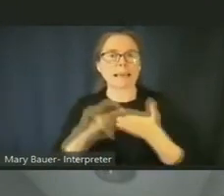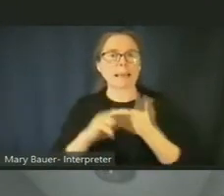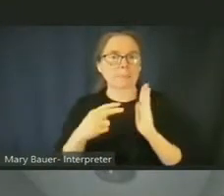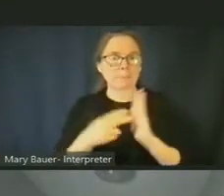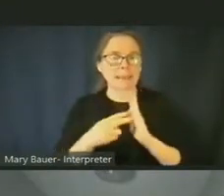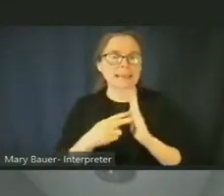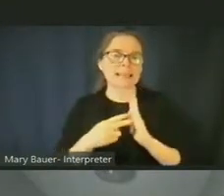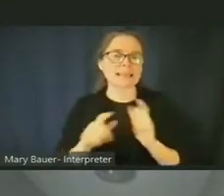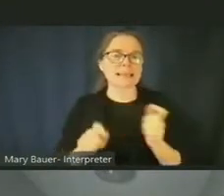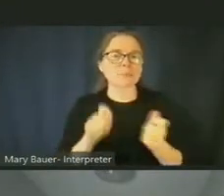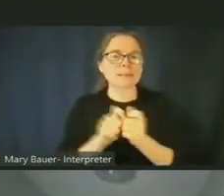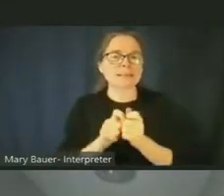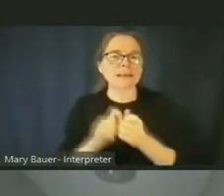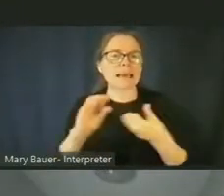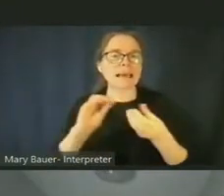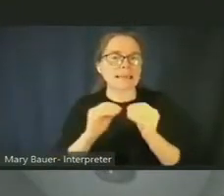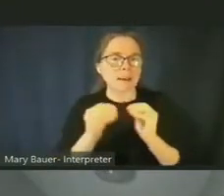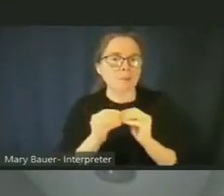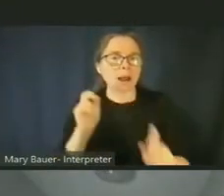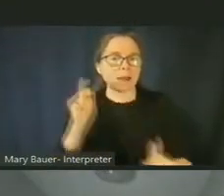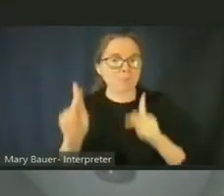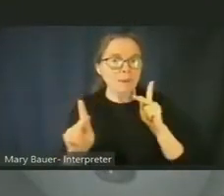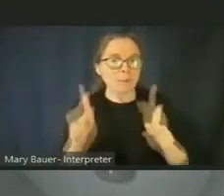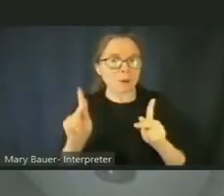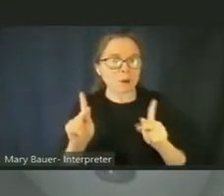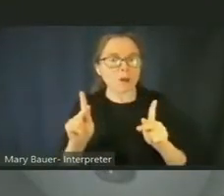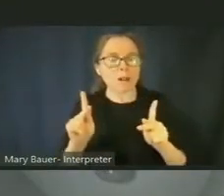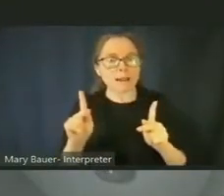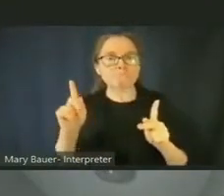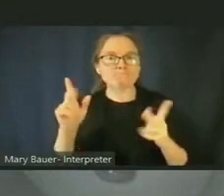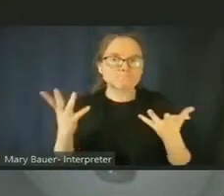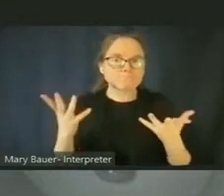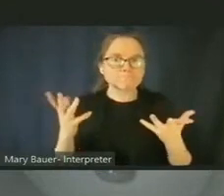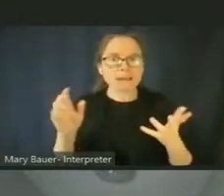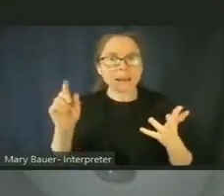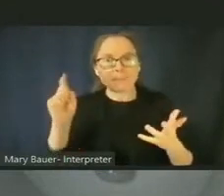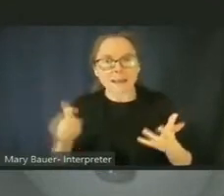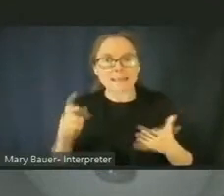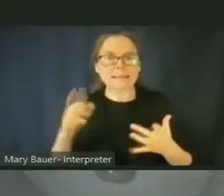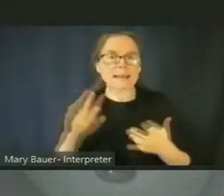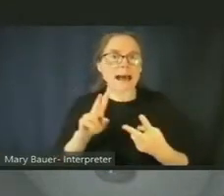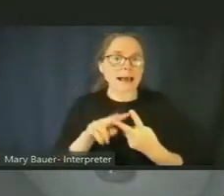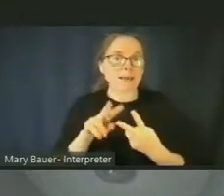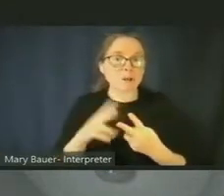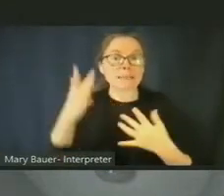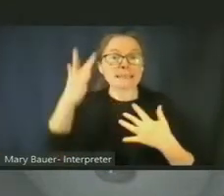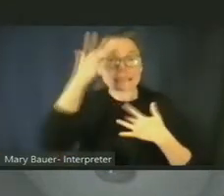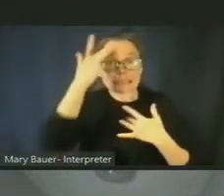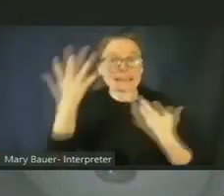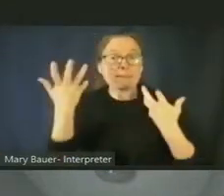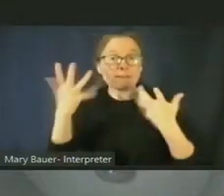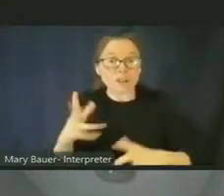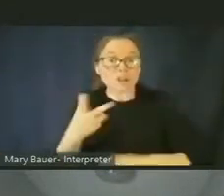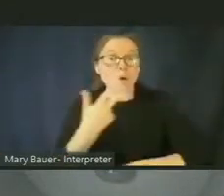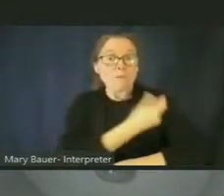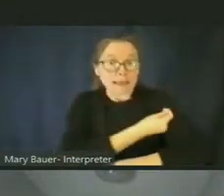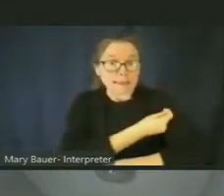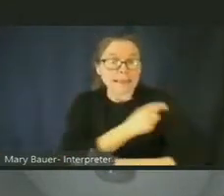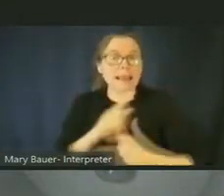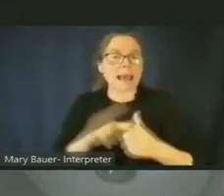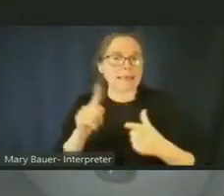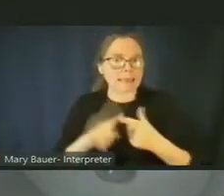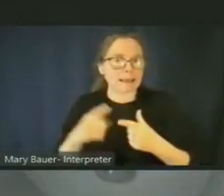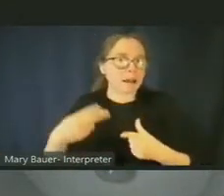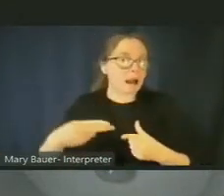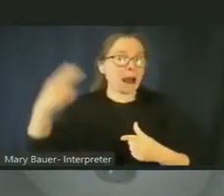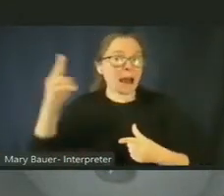protection from the virus, whether it's from having had the disease or the vaccine. And we know that obviously the vaccine's